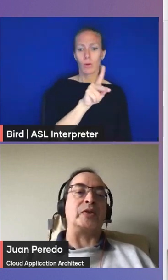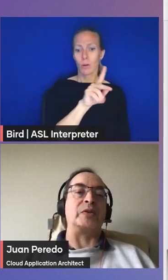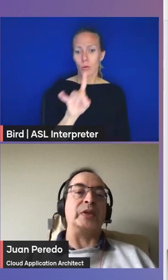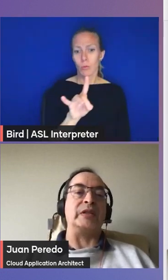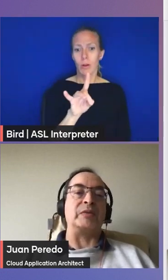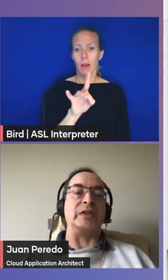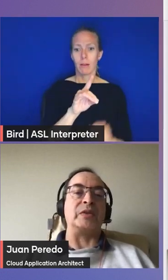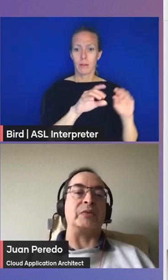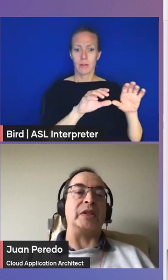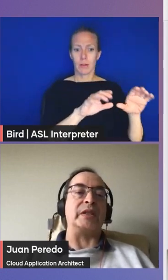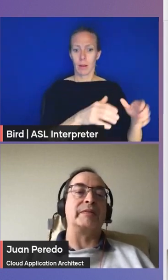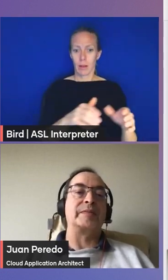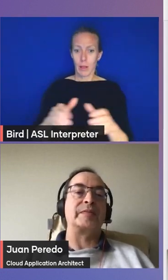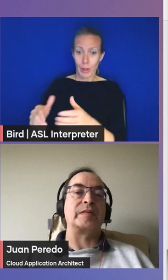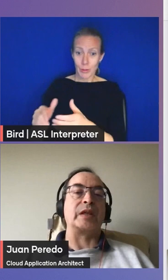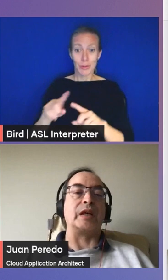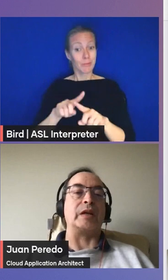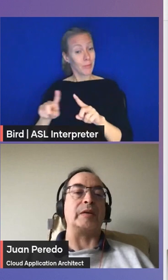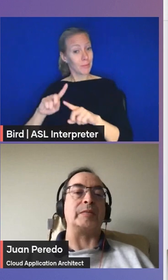when you're running